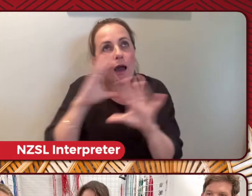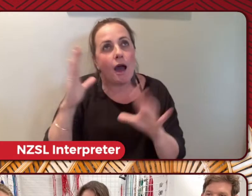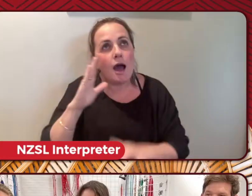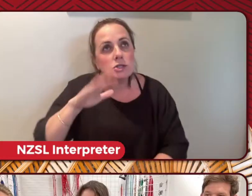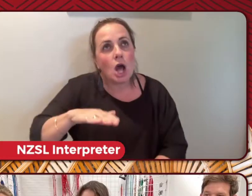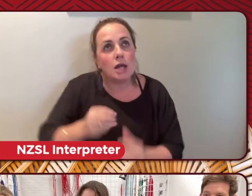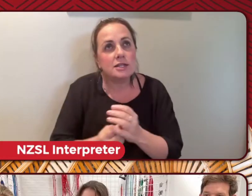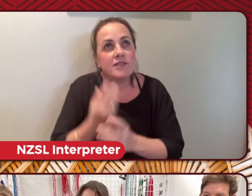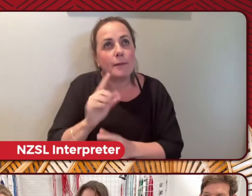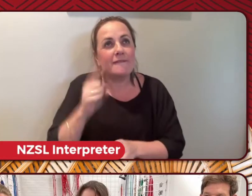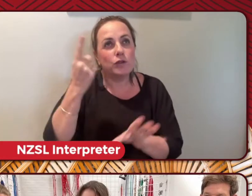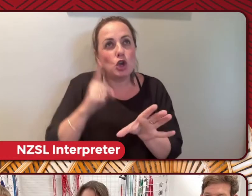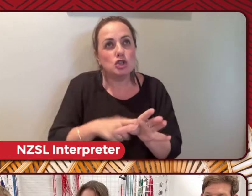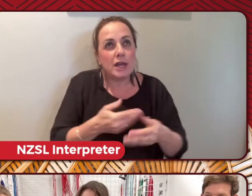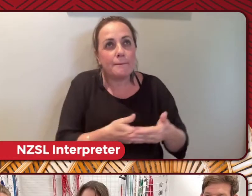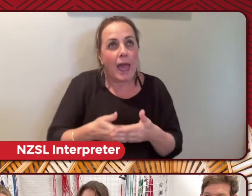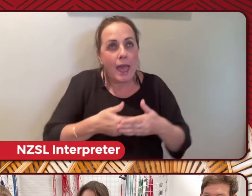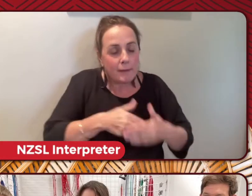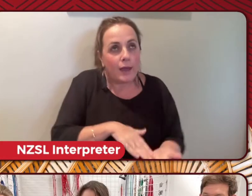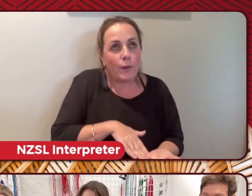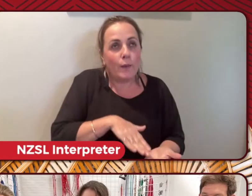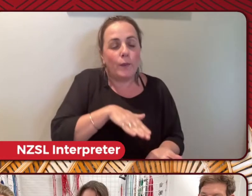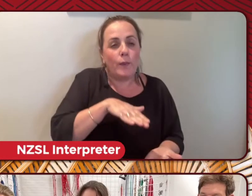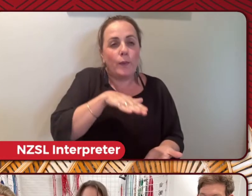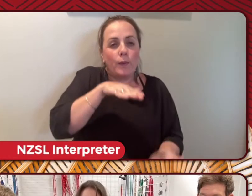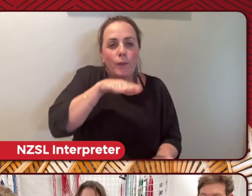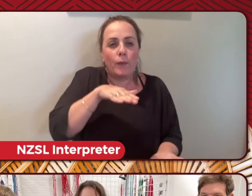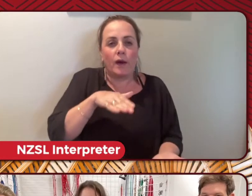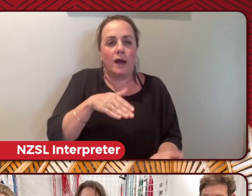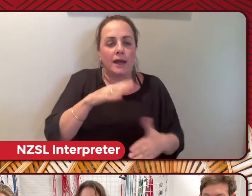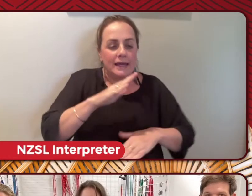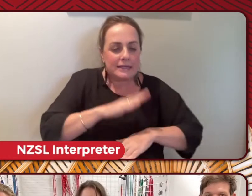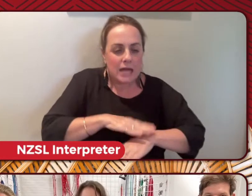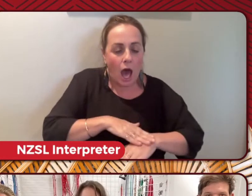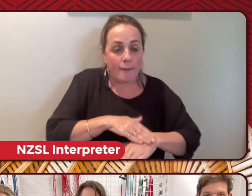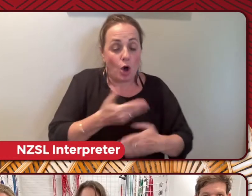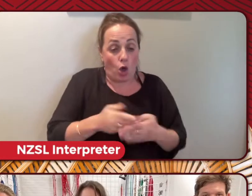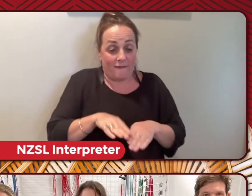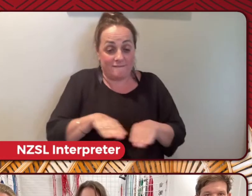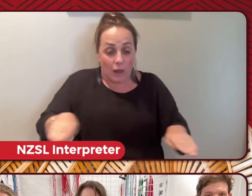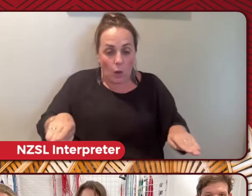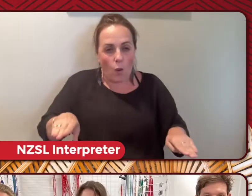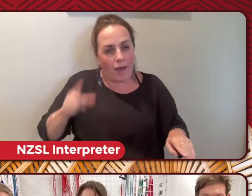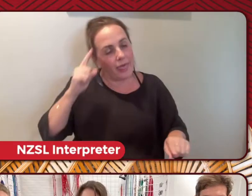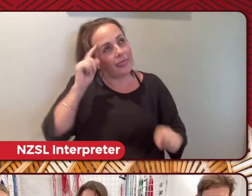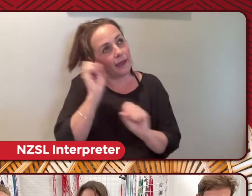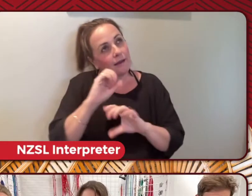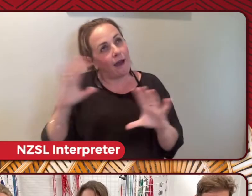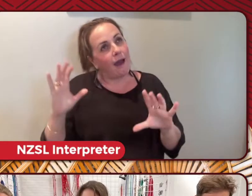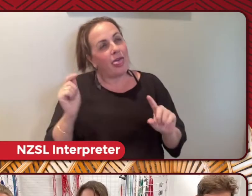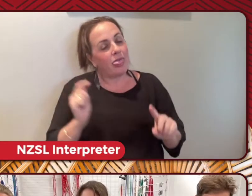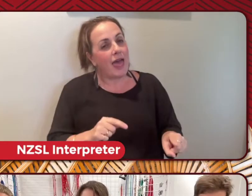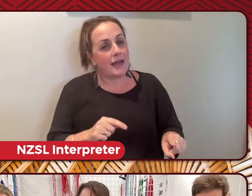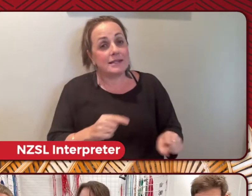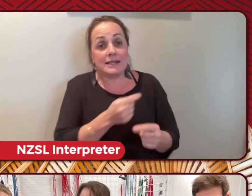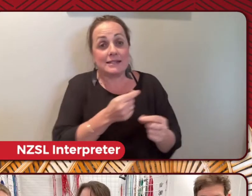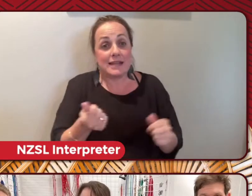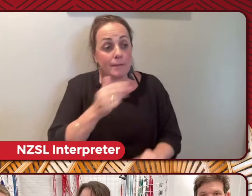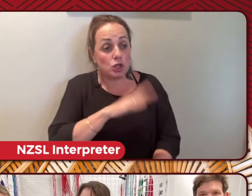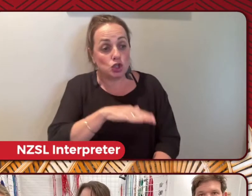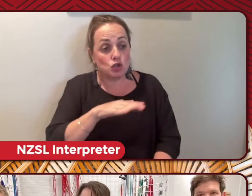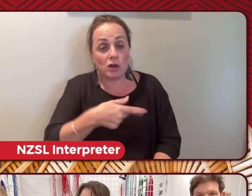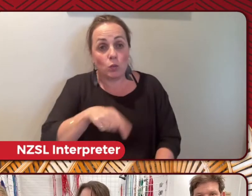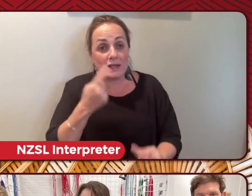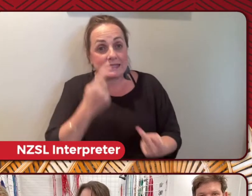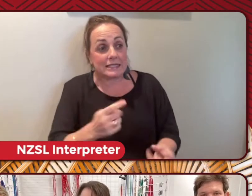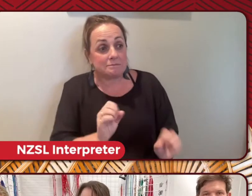first year of life and how much time and effort and floor time goes into that. And so some of the kiddos that we're seeing don't